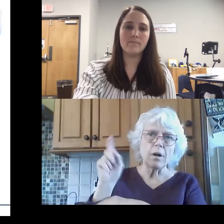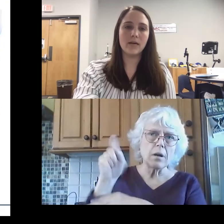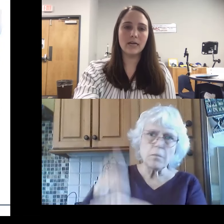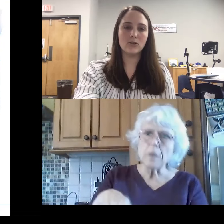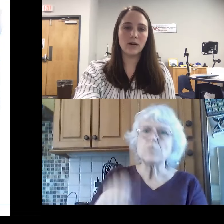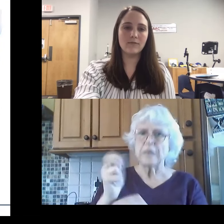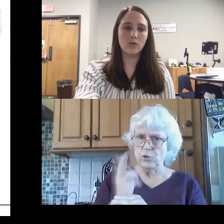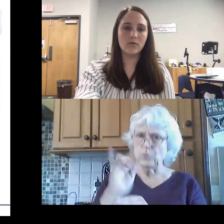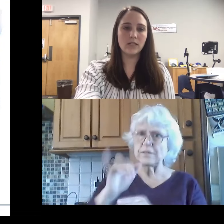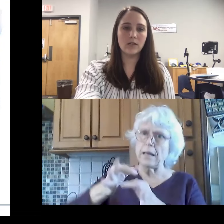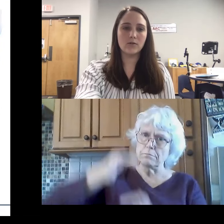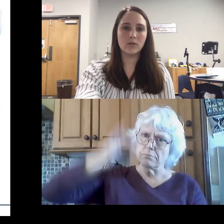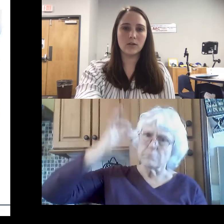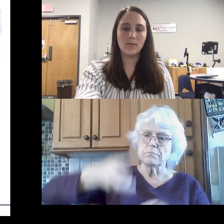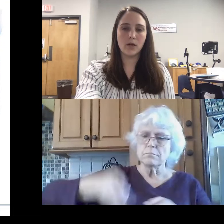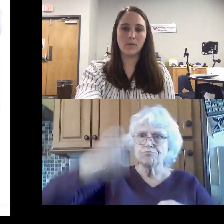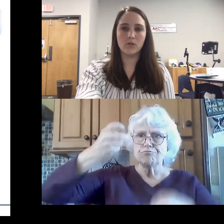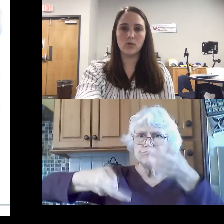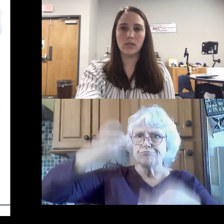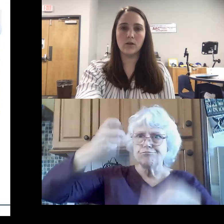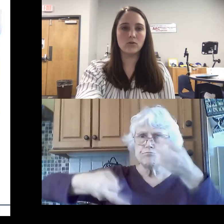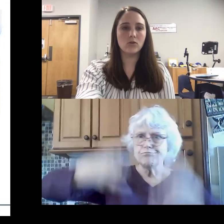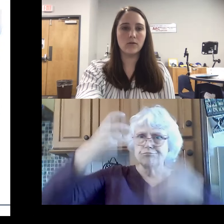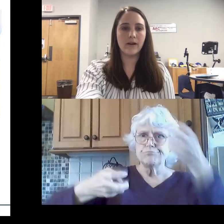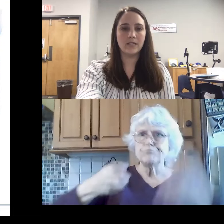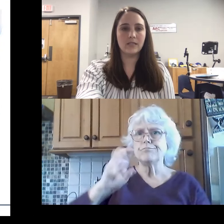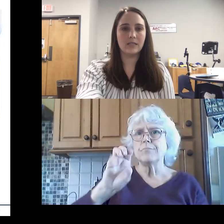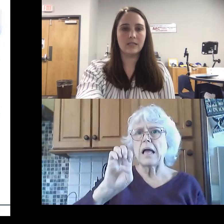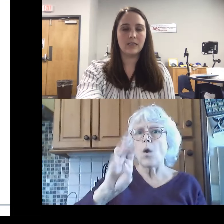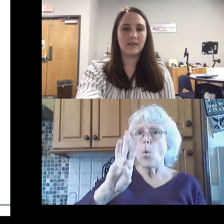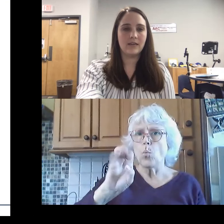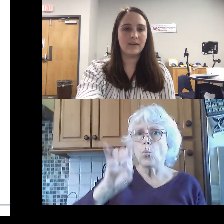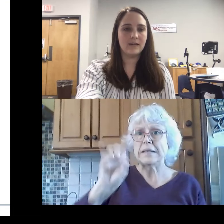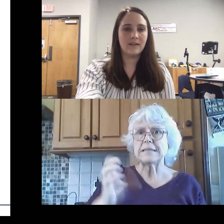And I do have two videos coming up showing those two devices.